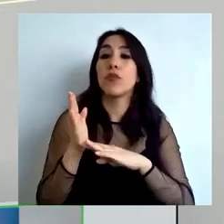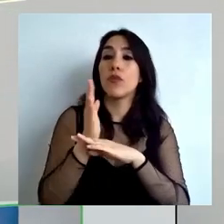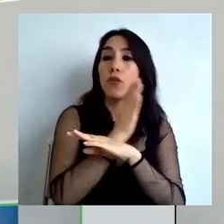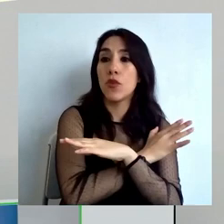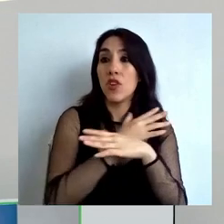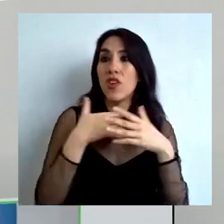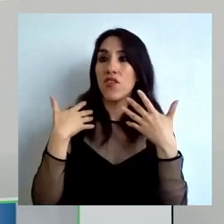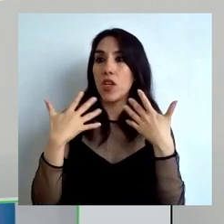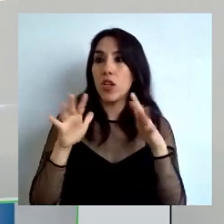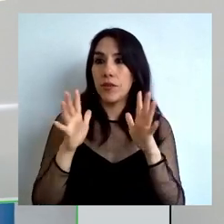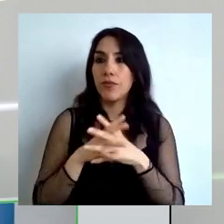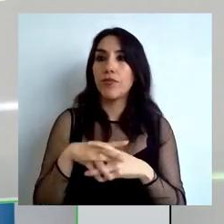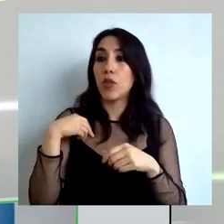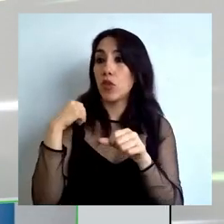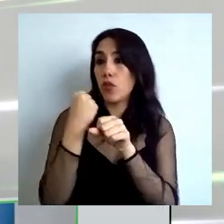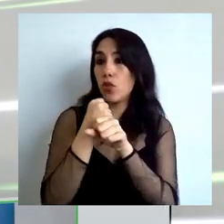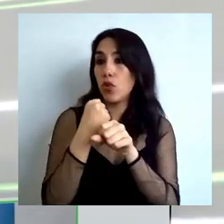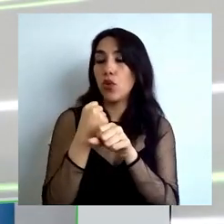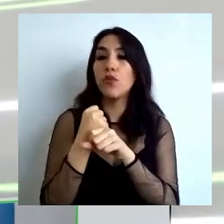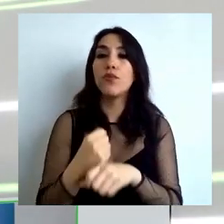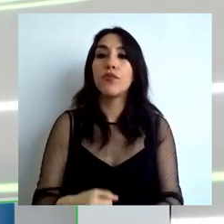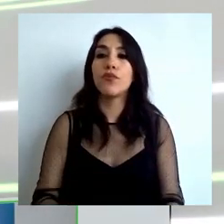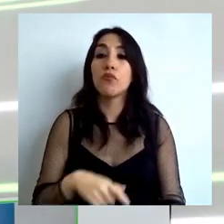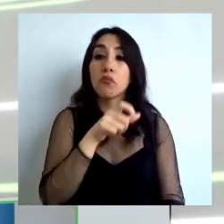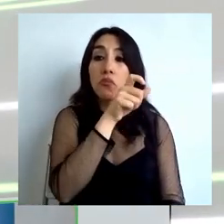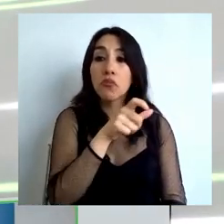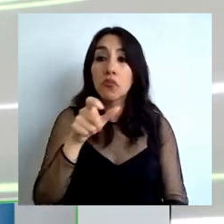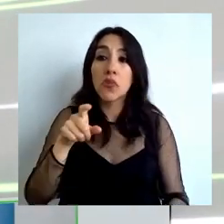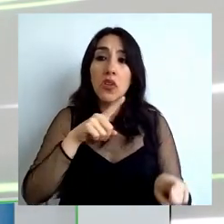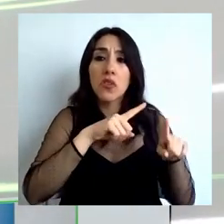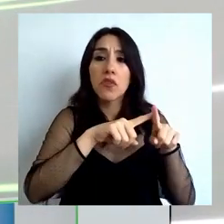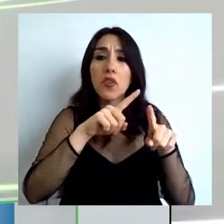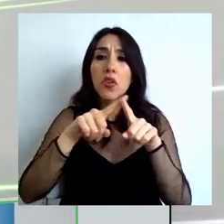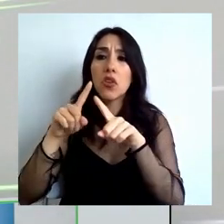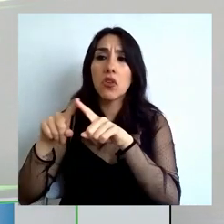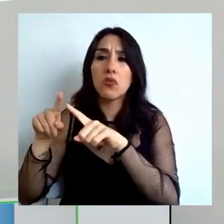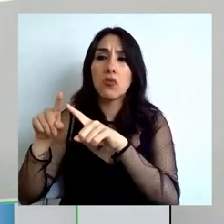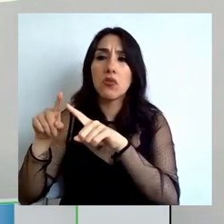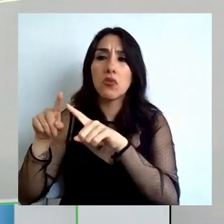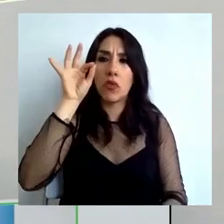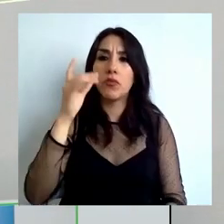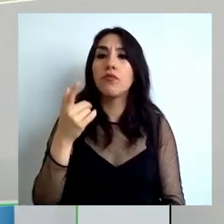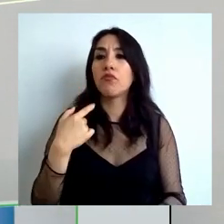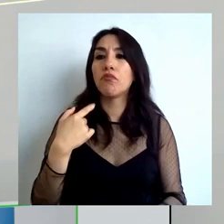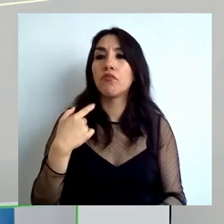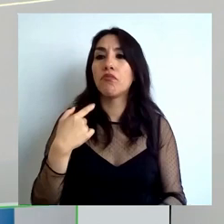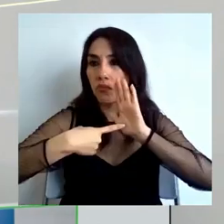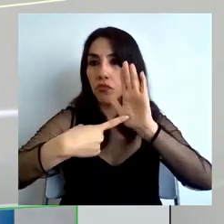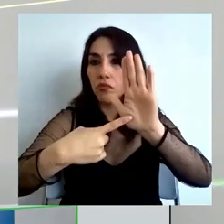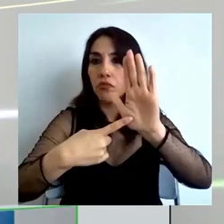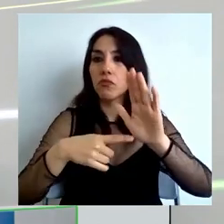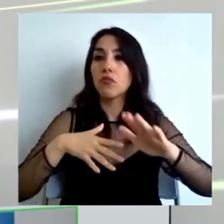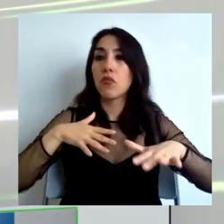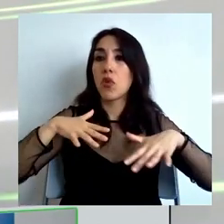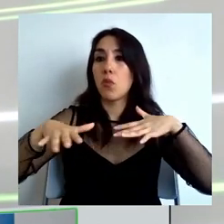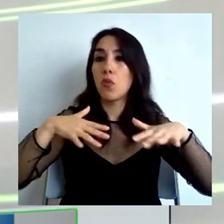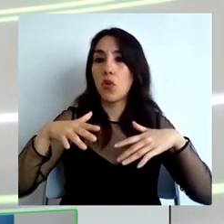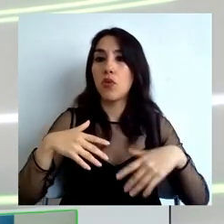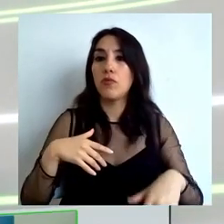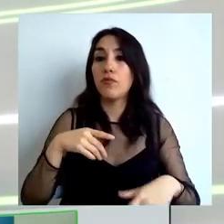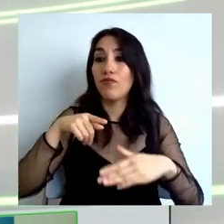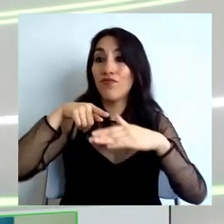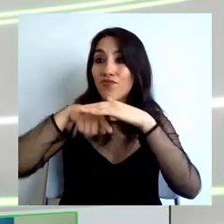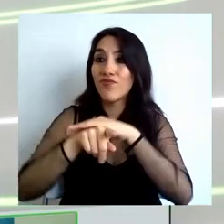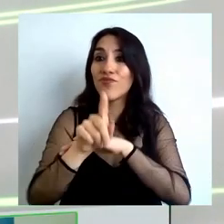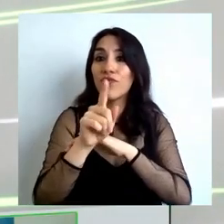is working with the different stakeholders. In my presentation, I mentioned some of the how to improve the physical and digital